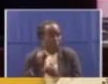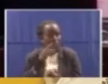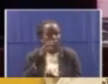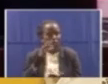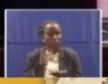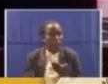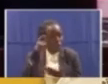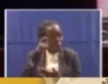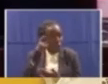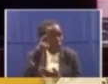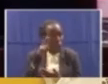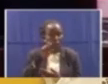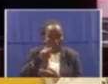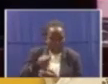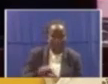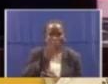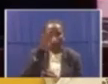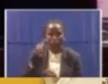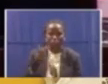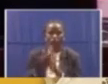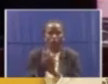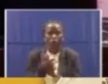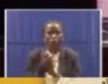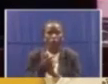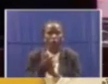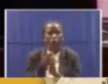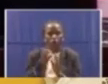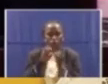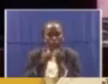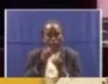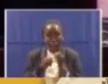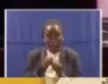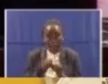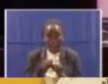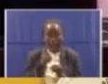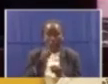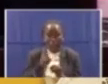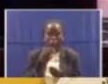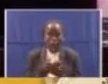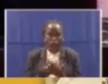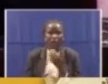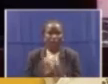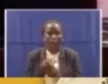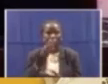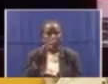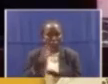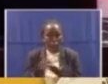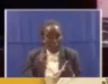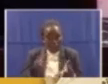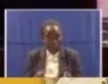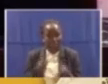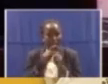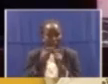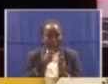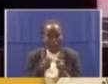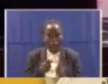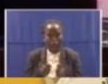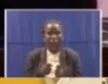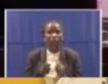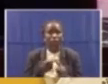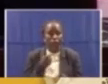Law Reform Commission given, then we are surprised at this proposed amendment that is coming from